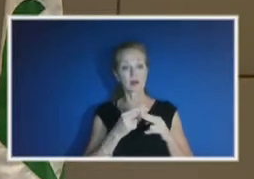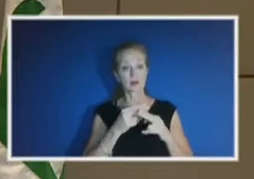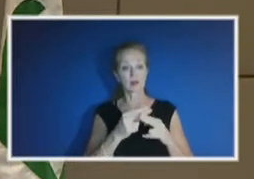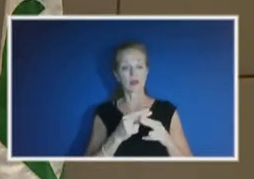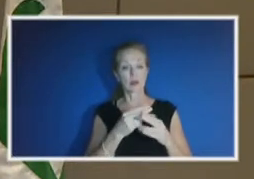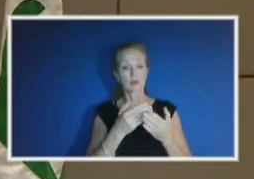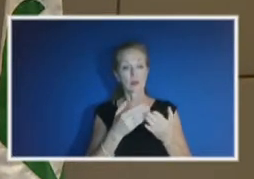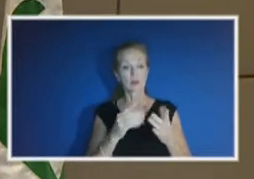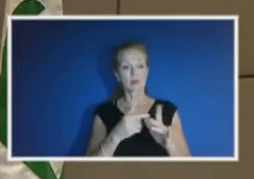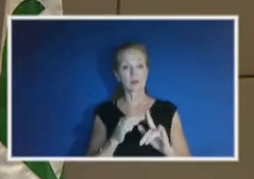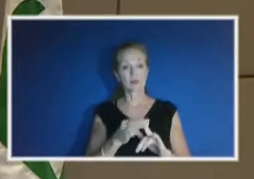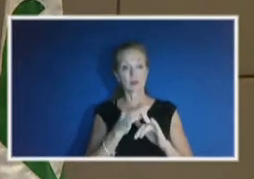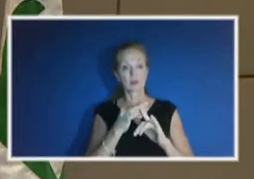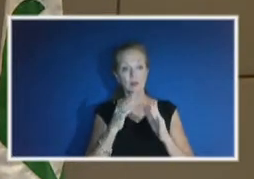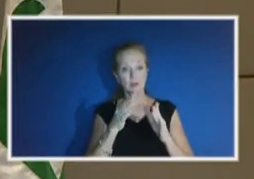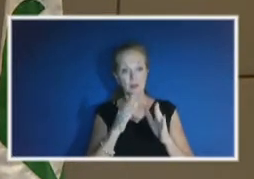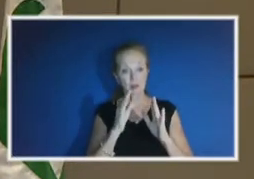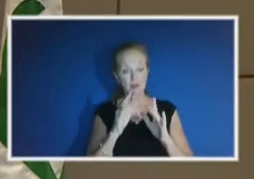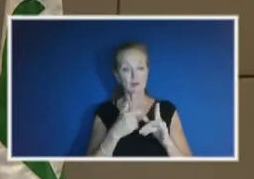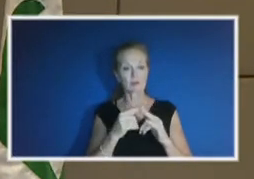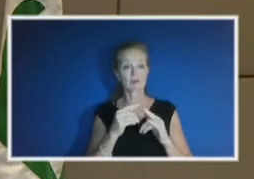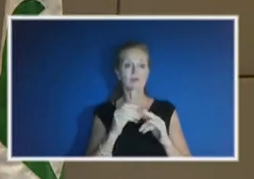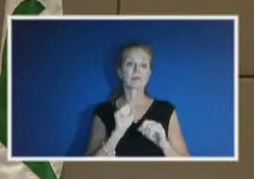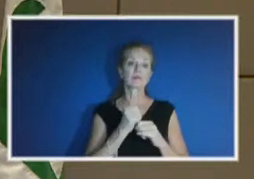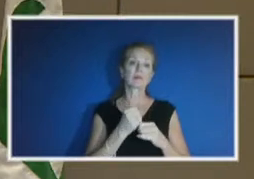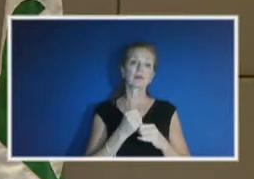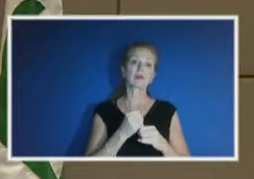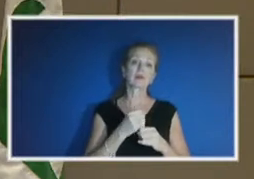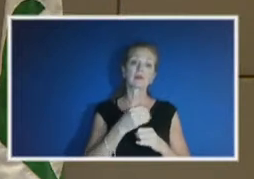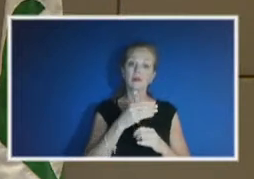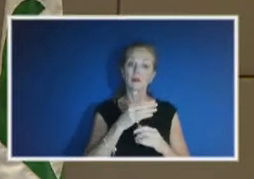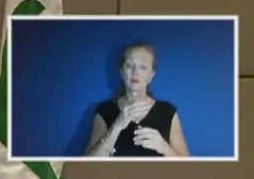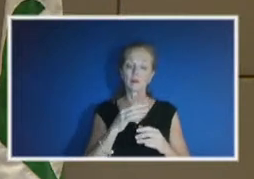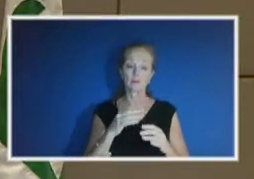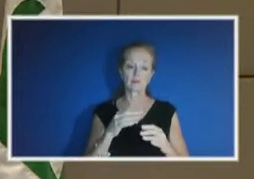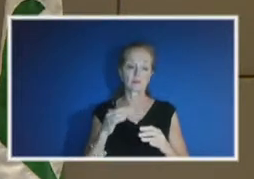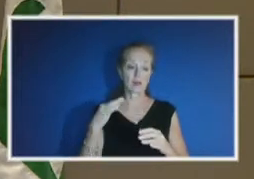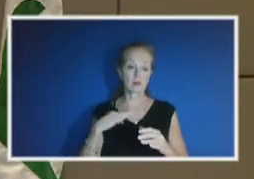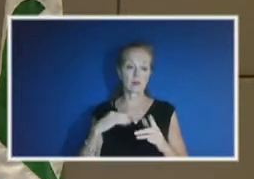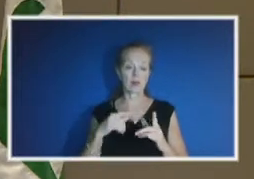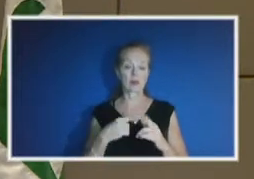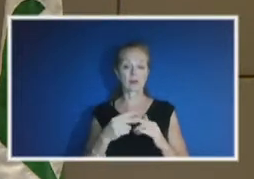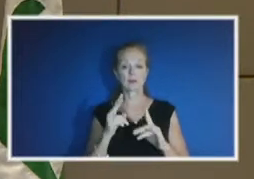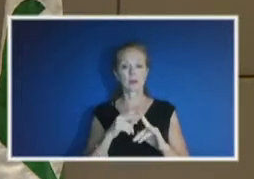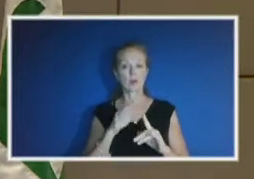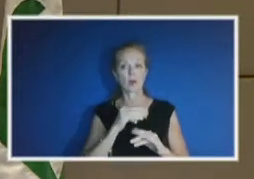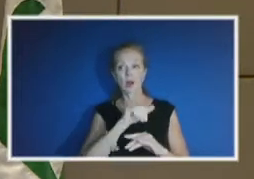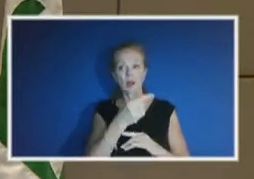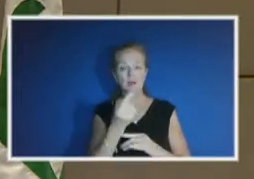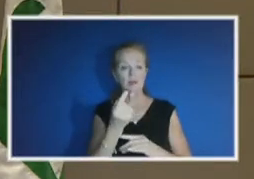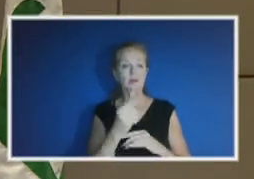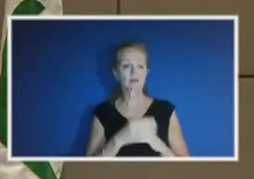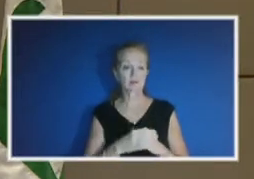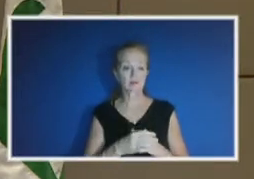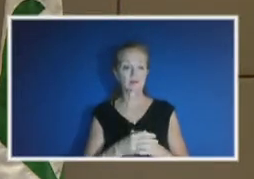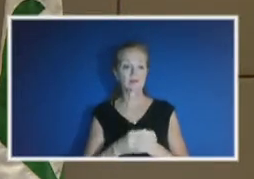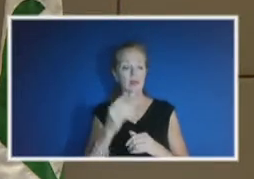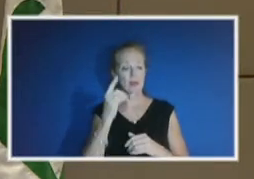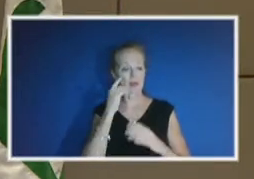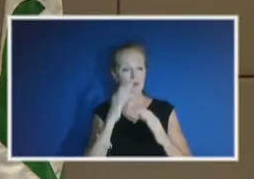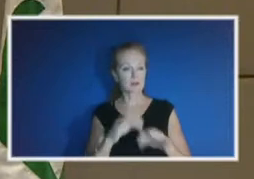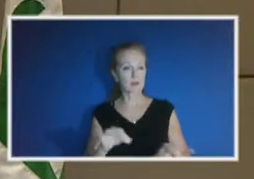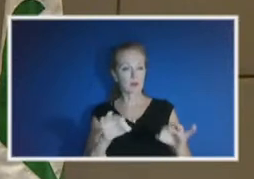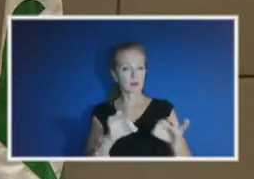for special attention, so that maybe we can give them the benefit of like a reappointment somewhere else. I think it's important that